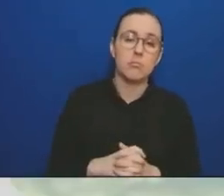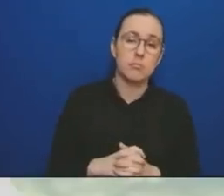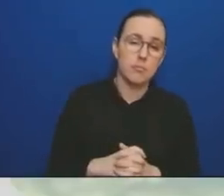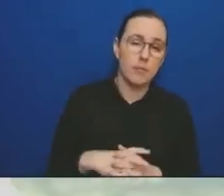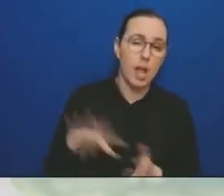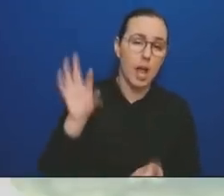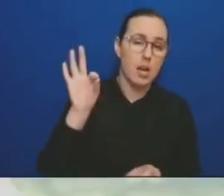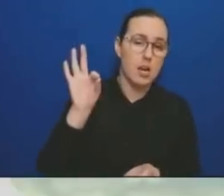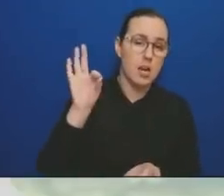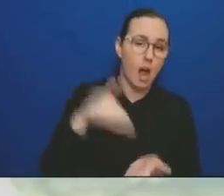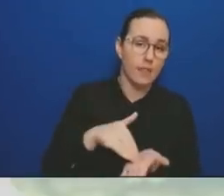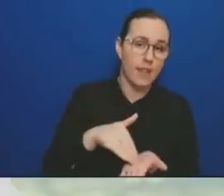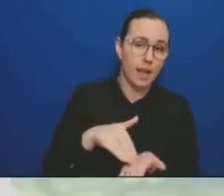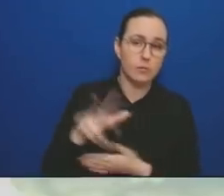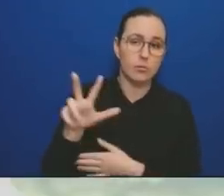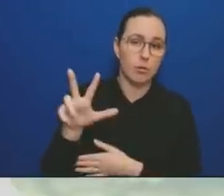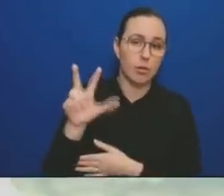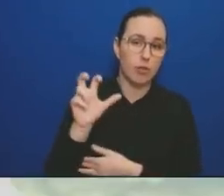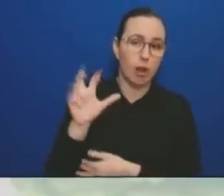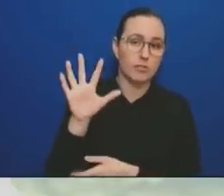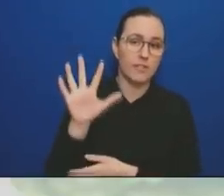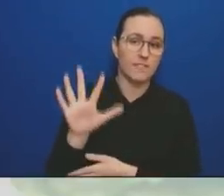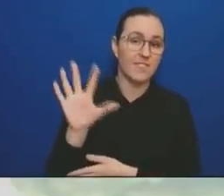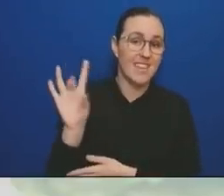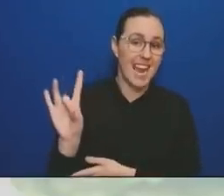system that is